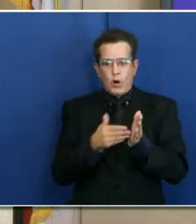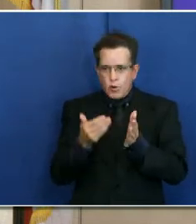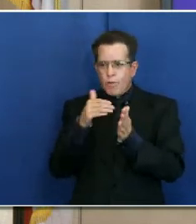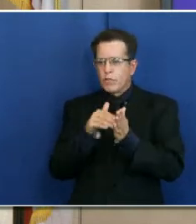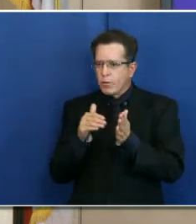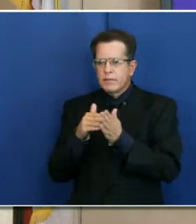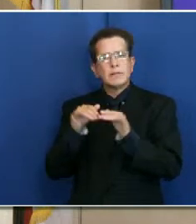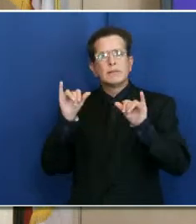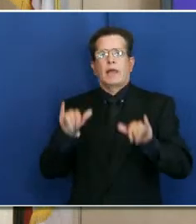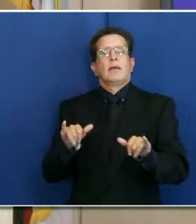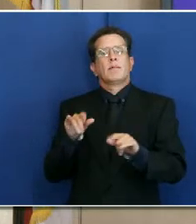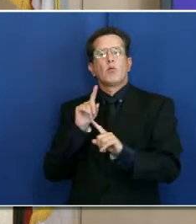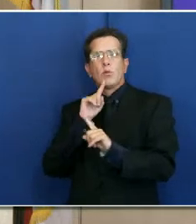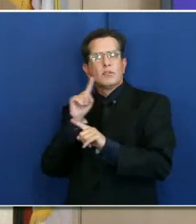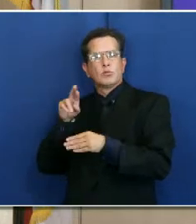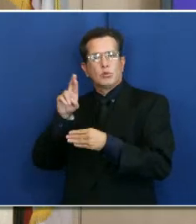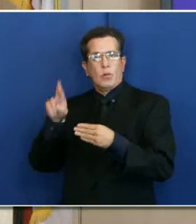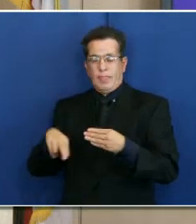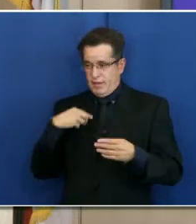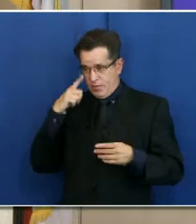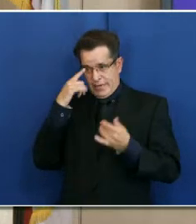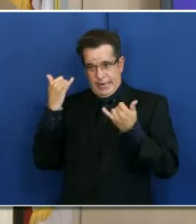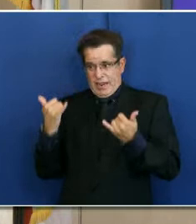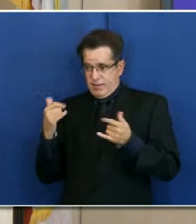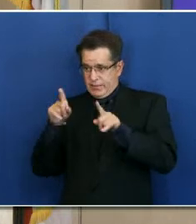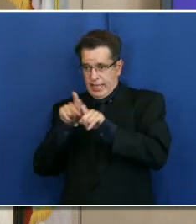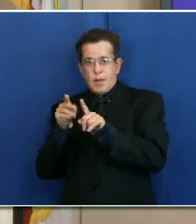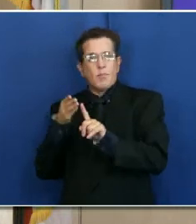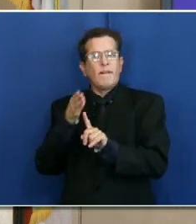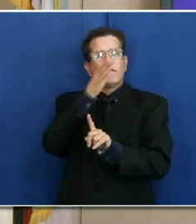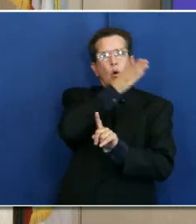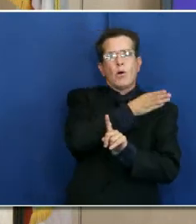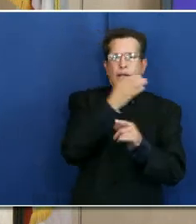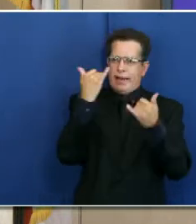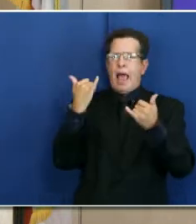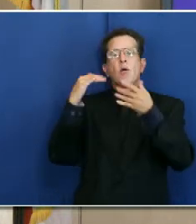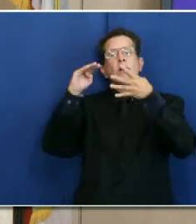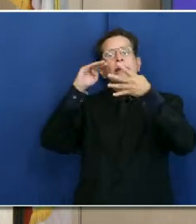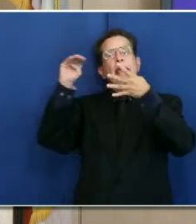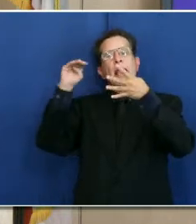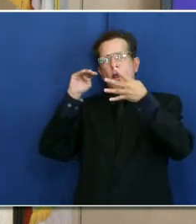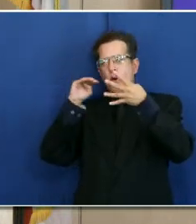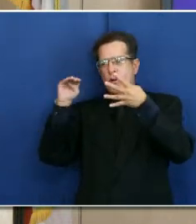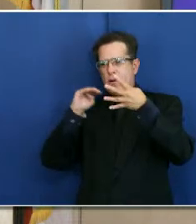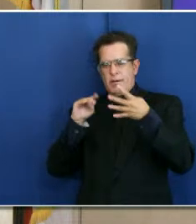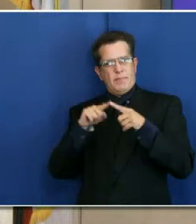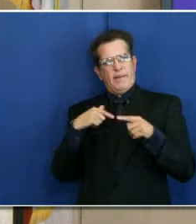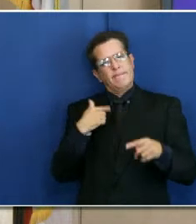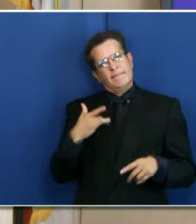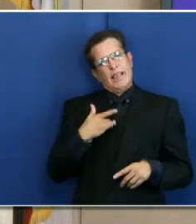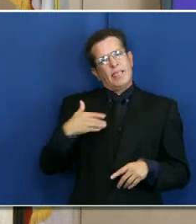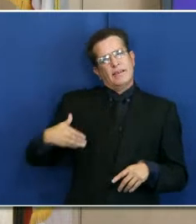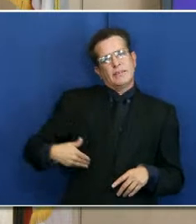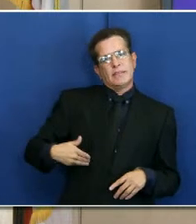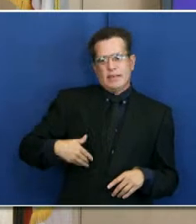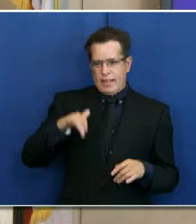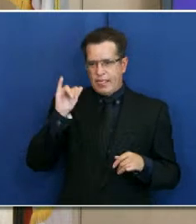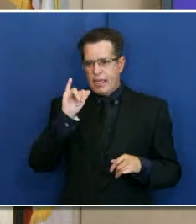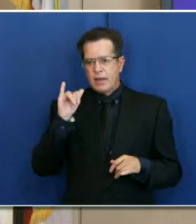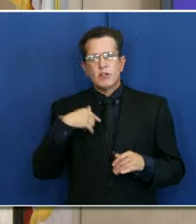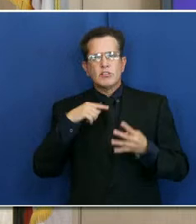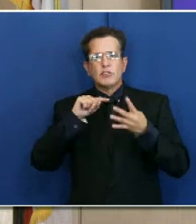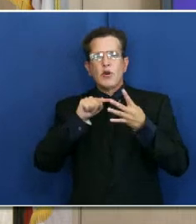this reopening approach is different than last time because there are tiers. But it feels like the start line